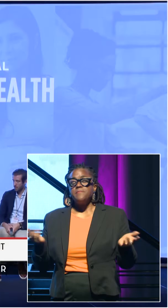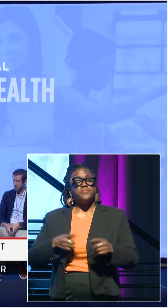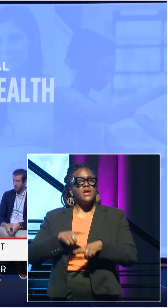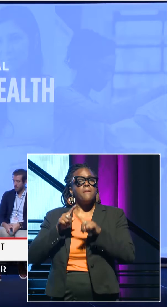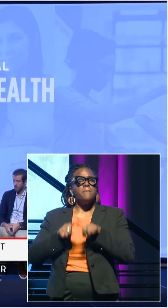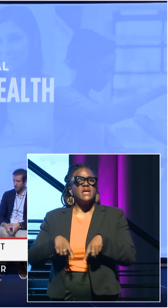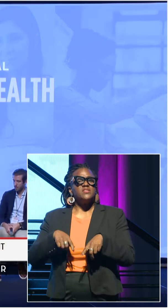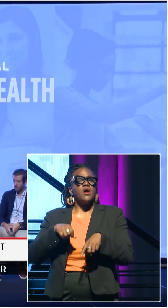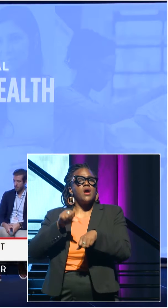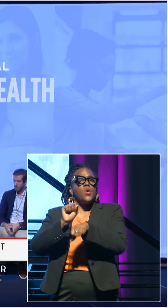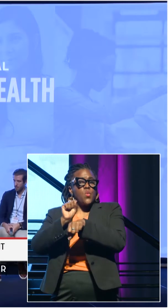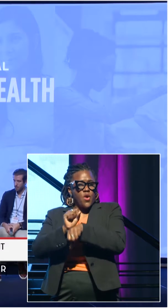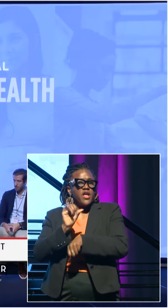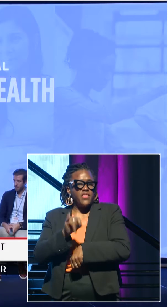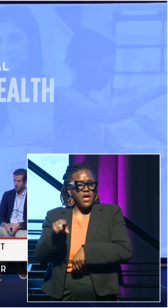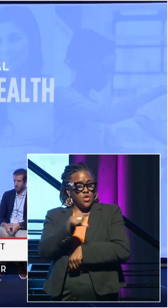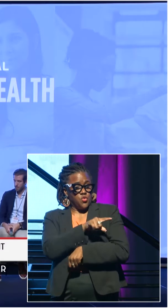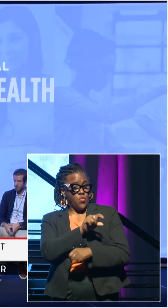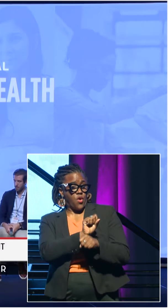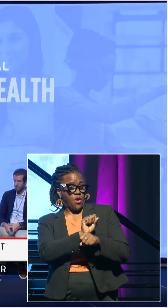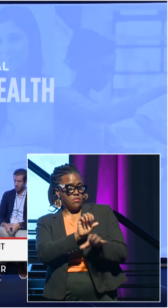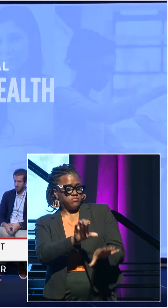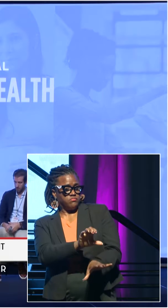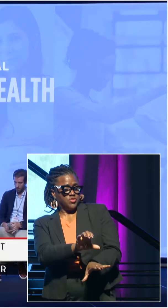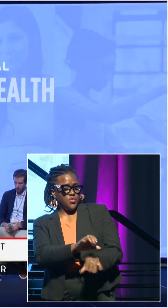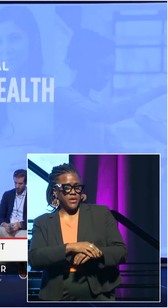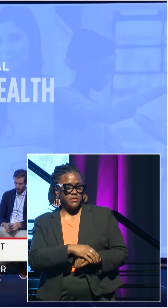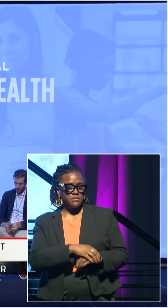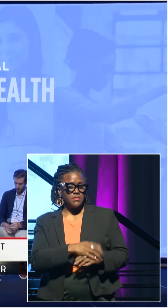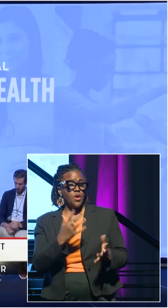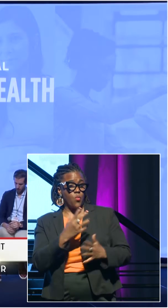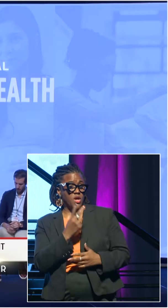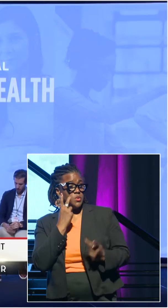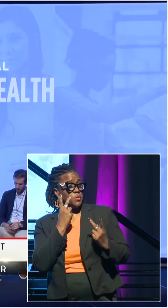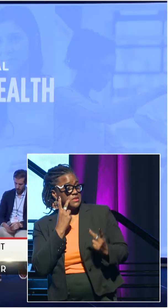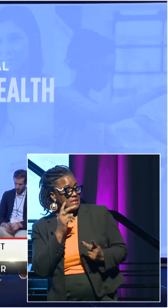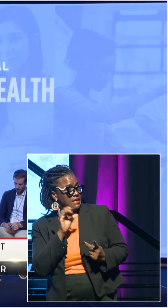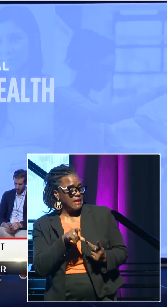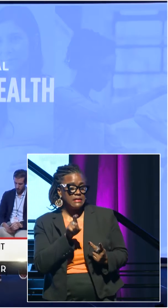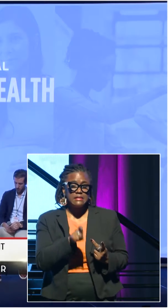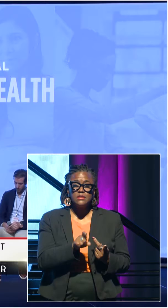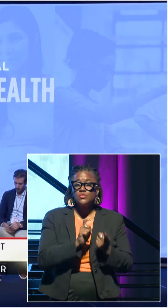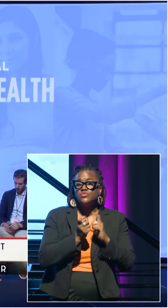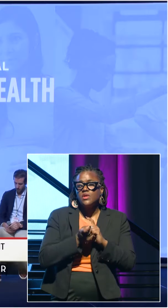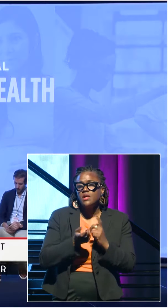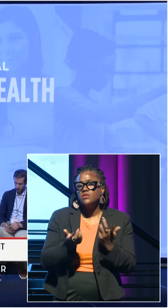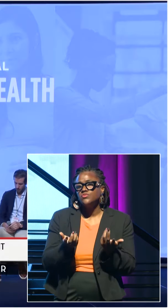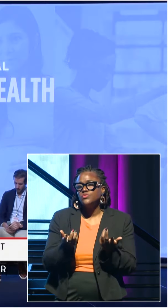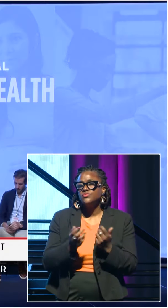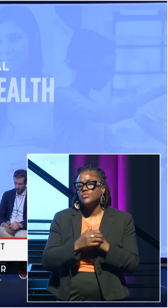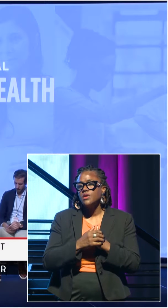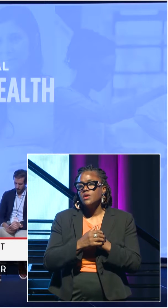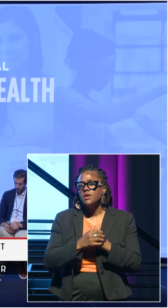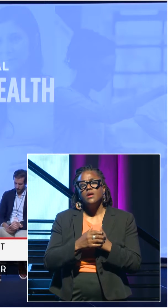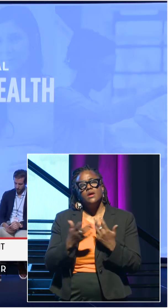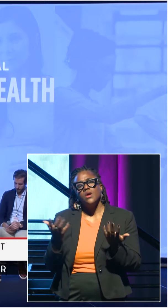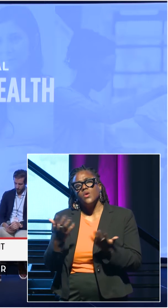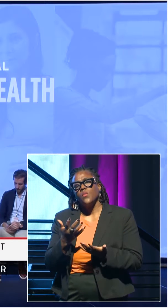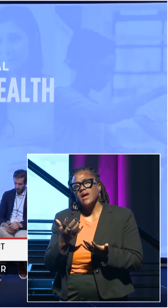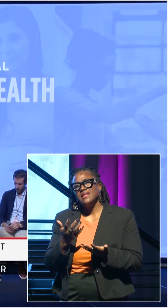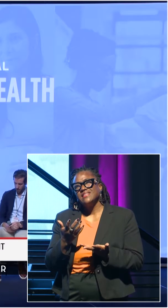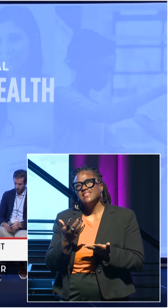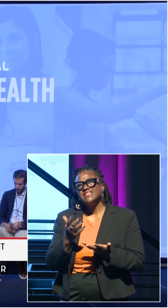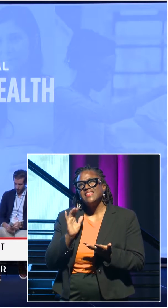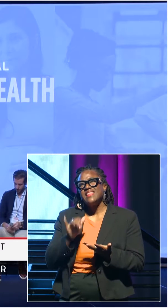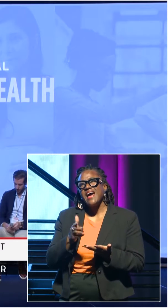on the work that you are doing and what you see that needs to change, what is the